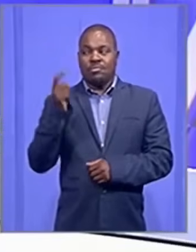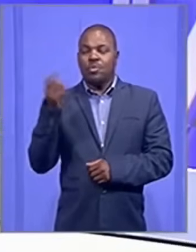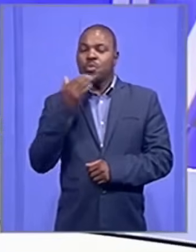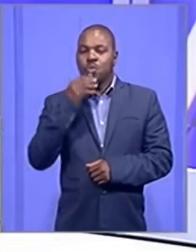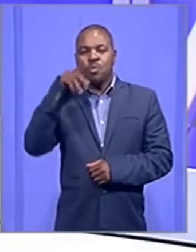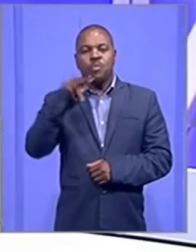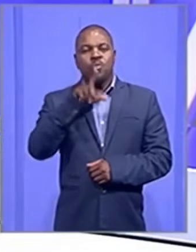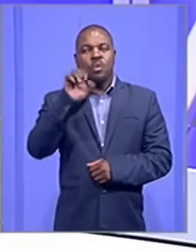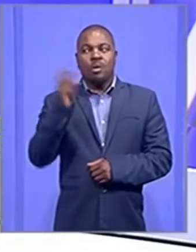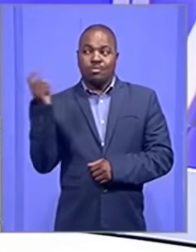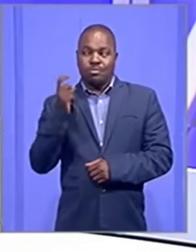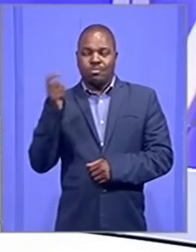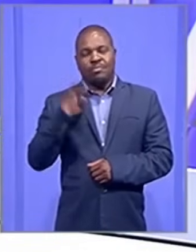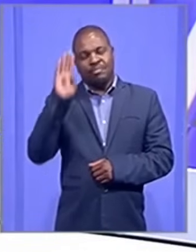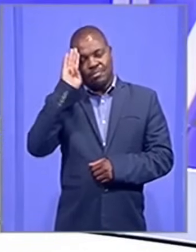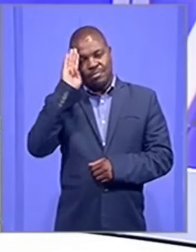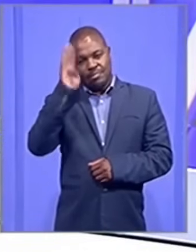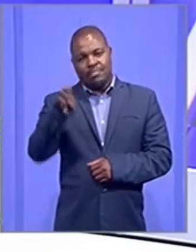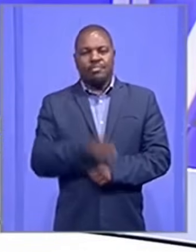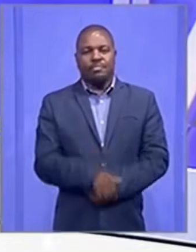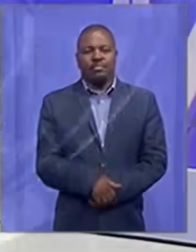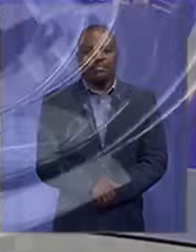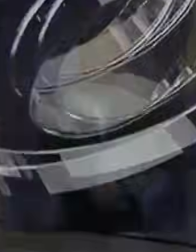pule ra kgwathe Thobela.